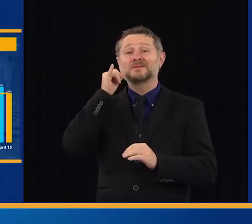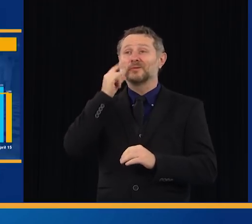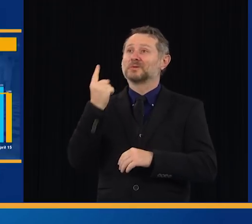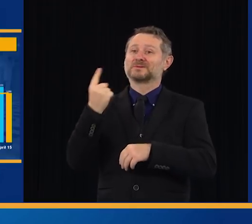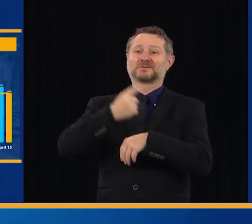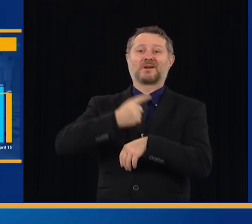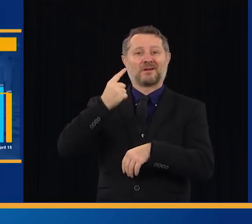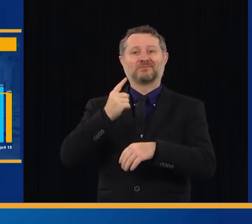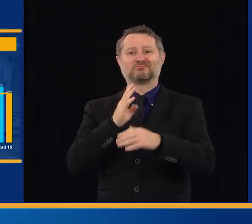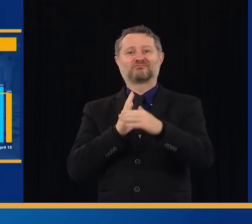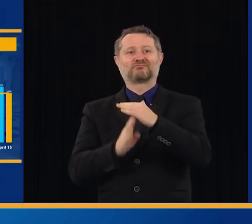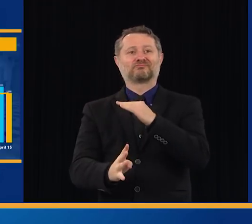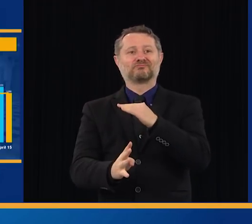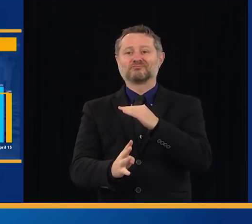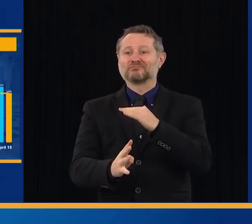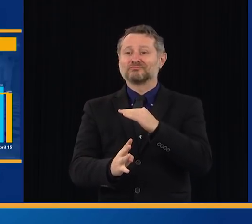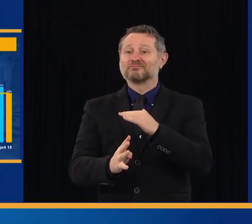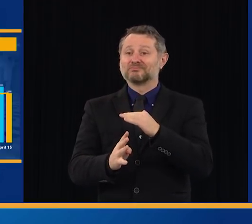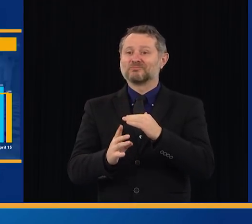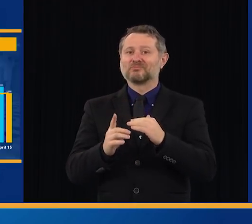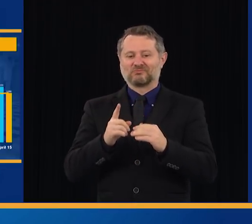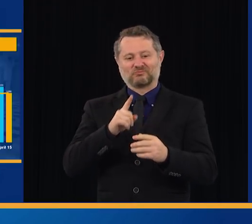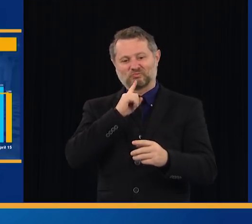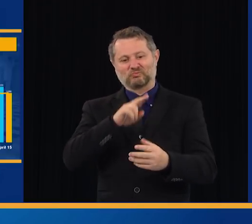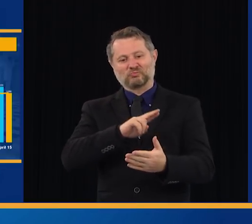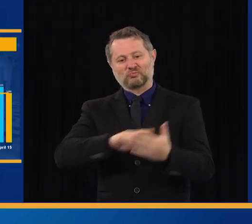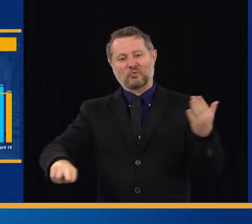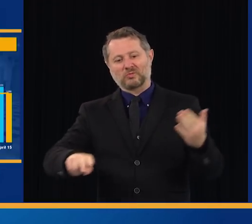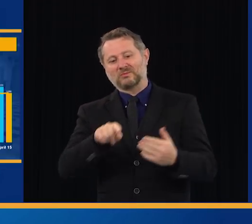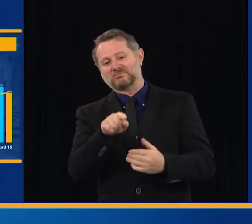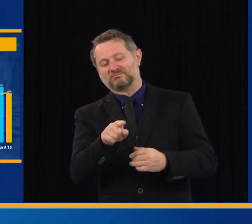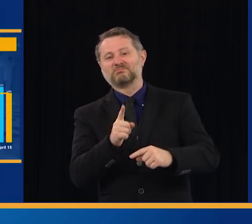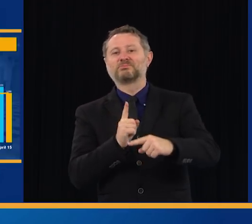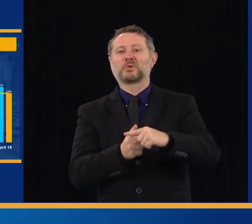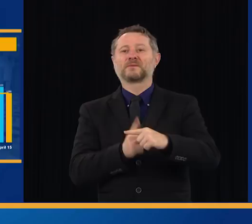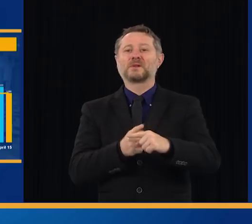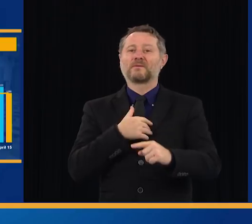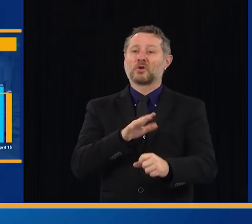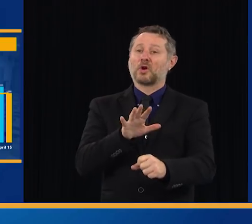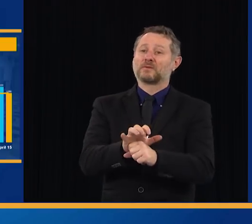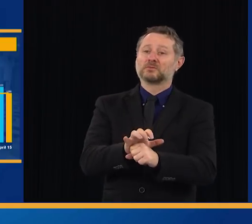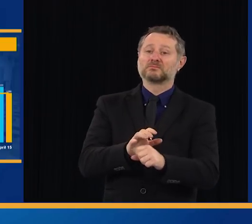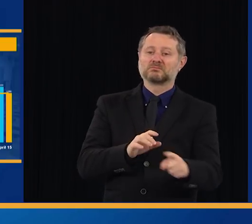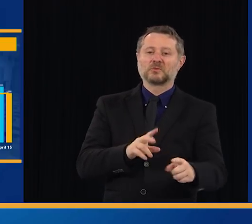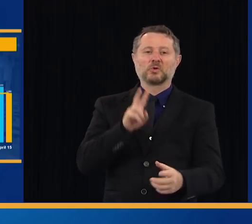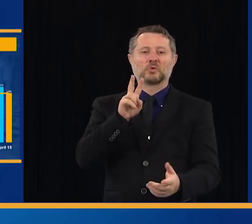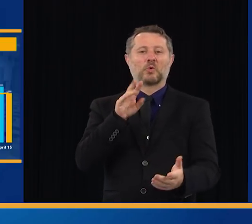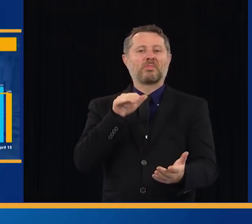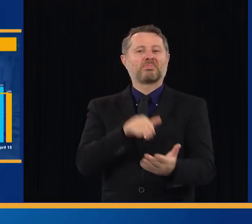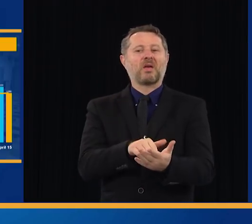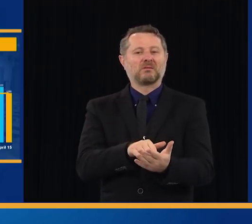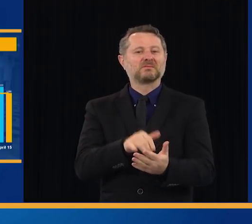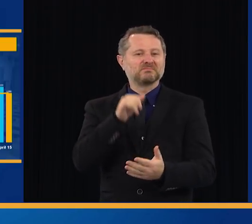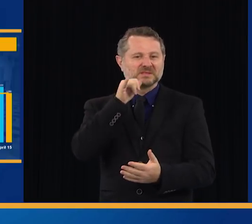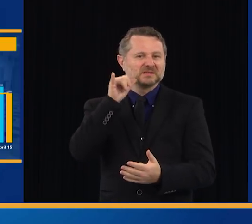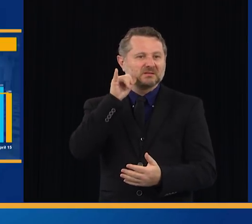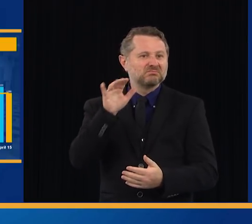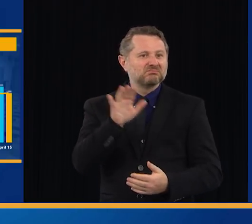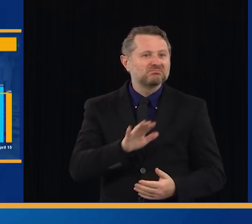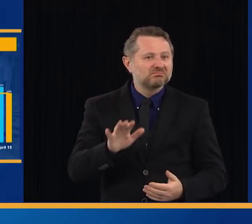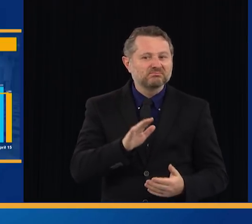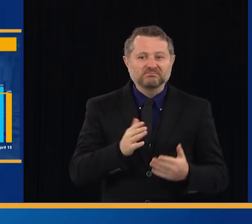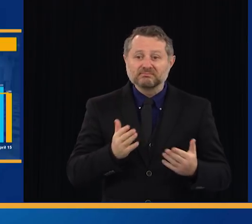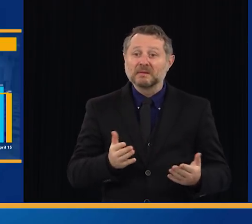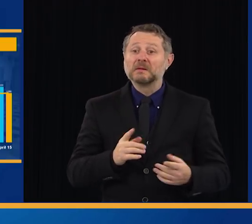are diagnosed with COVID, about 2,000 still yesterday. So when you